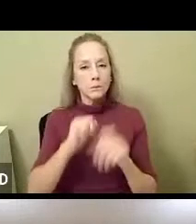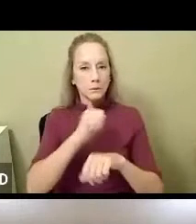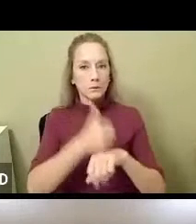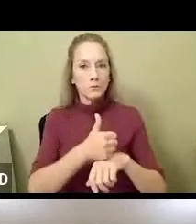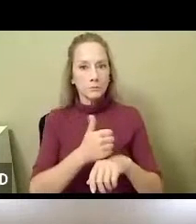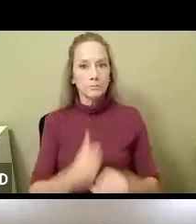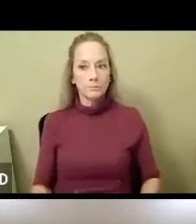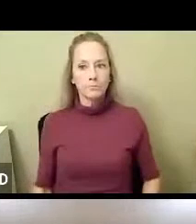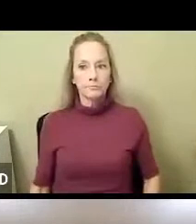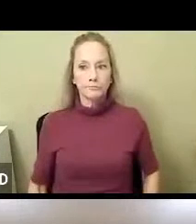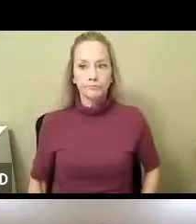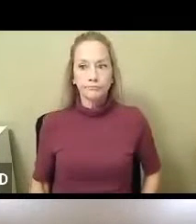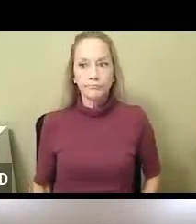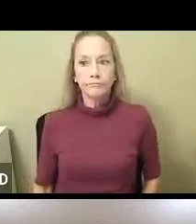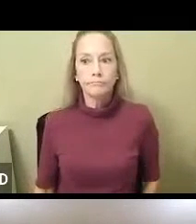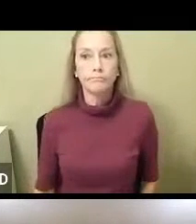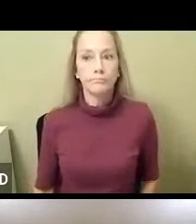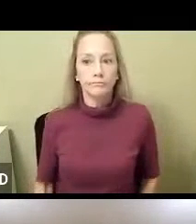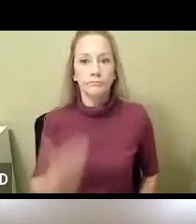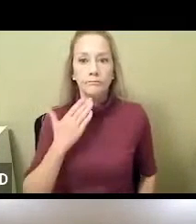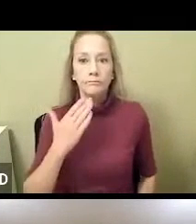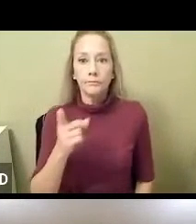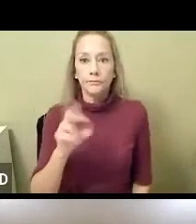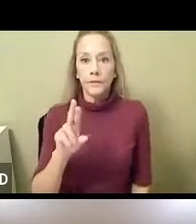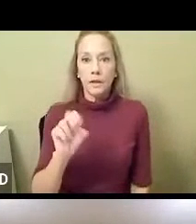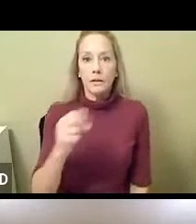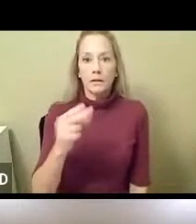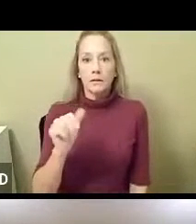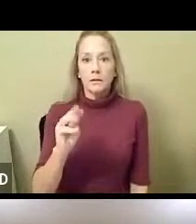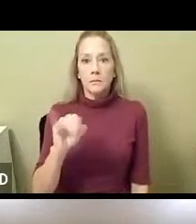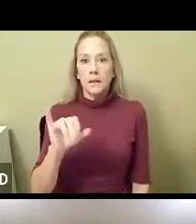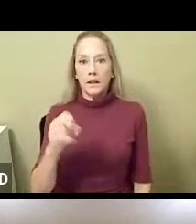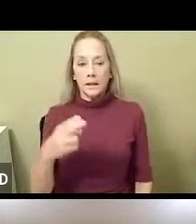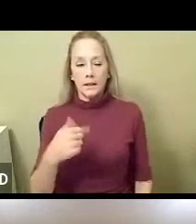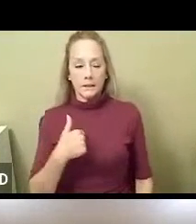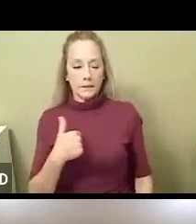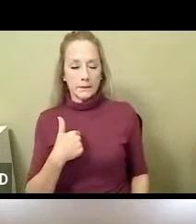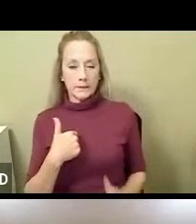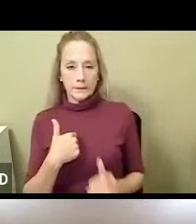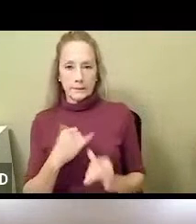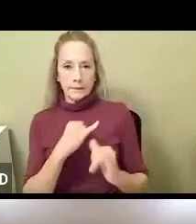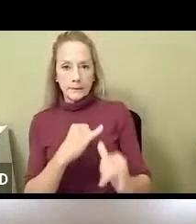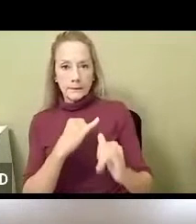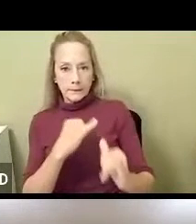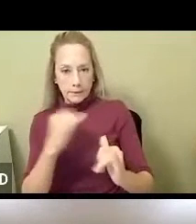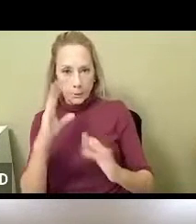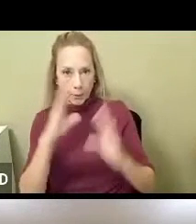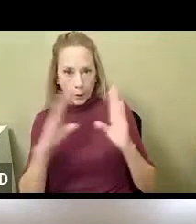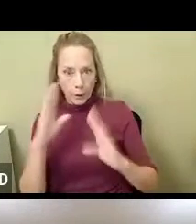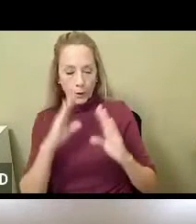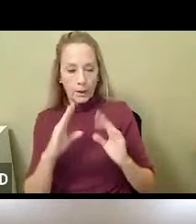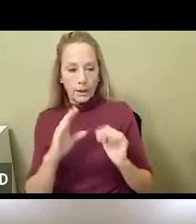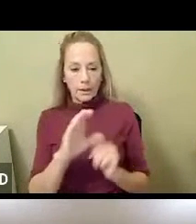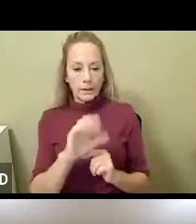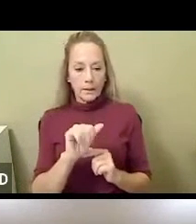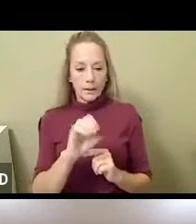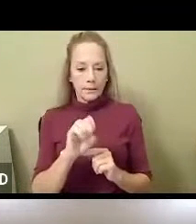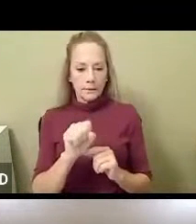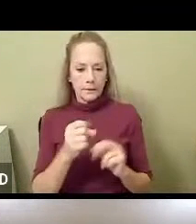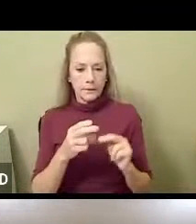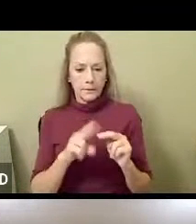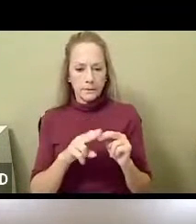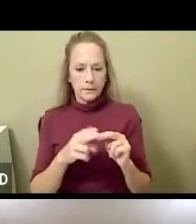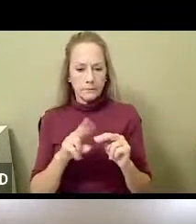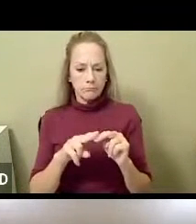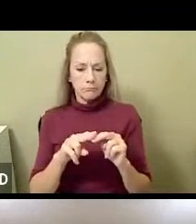Thanks, Dr. Schmay. Yeah, I kind of share your worry that over the last week or so that our case count keeps crawling up, and in 2 to